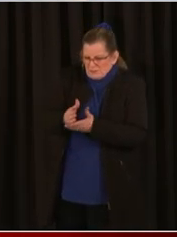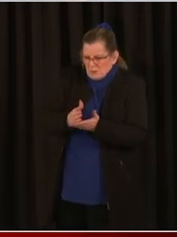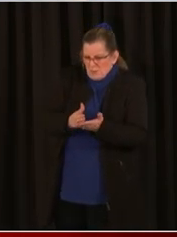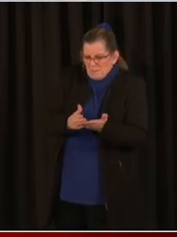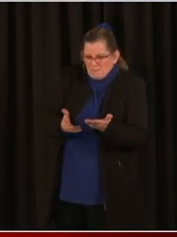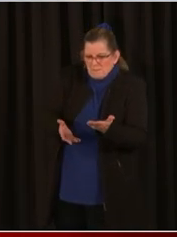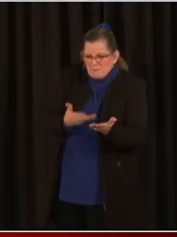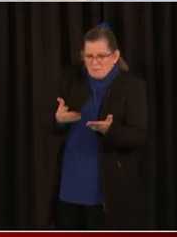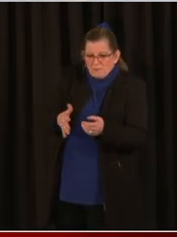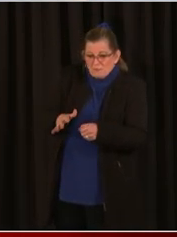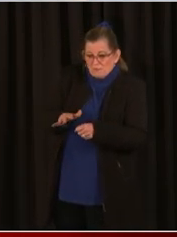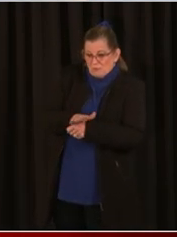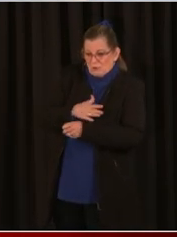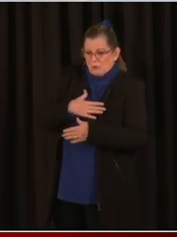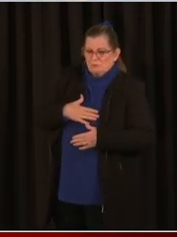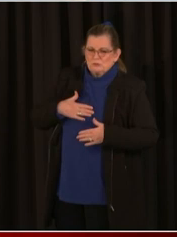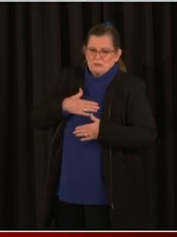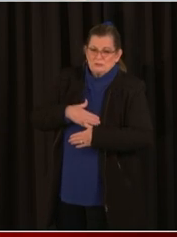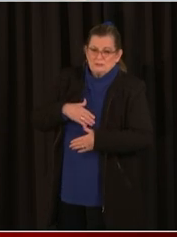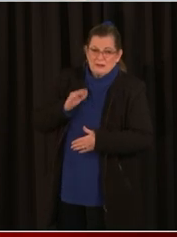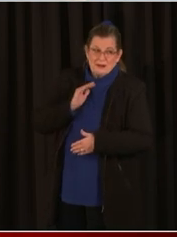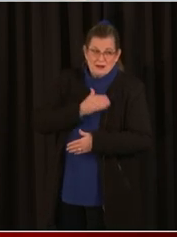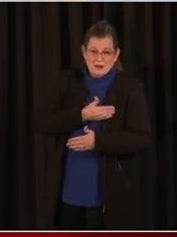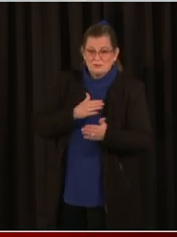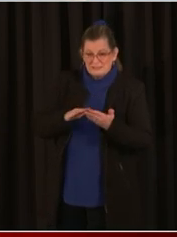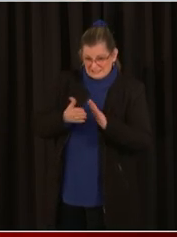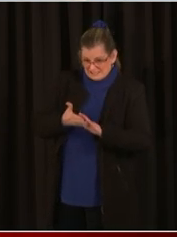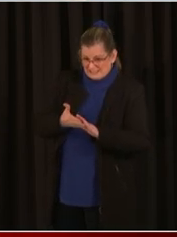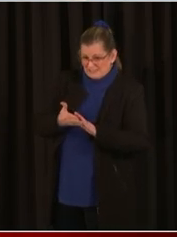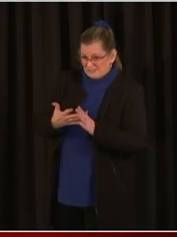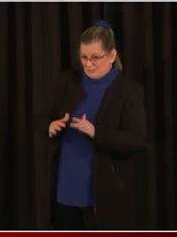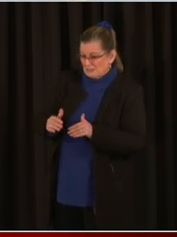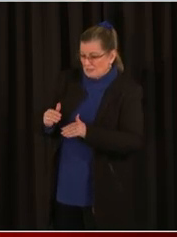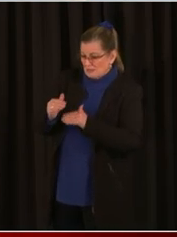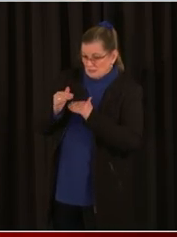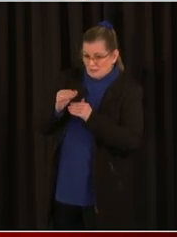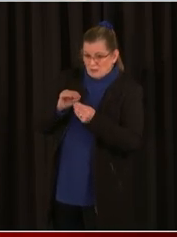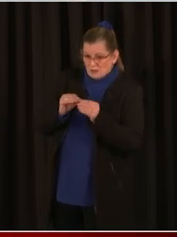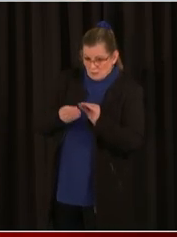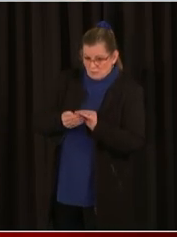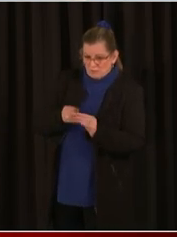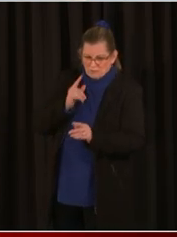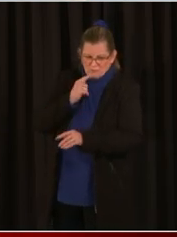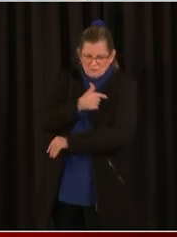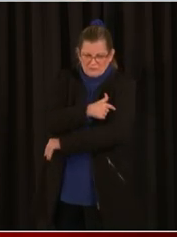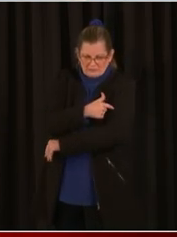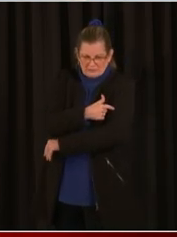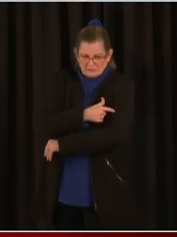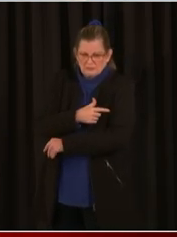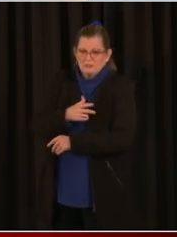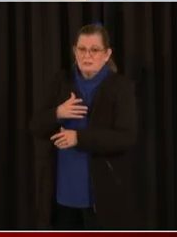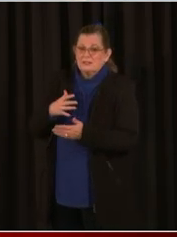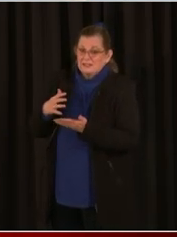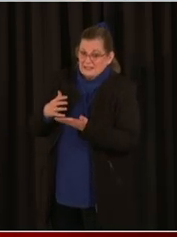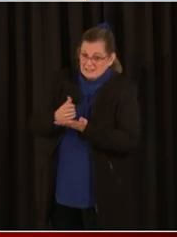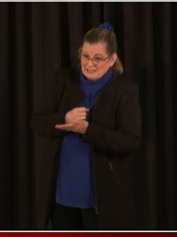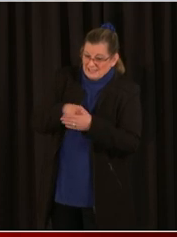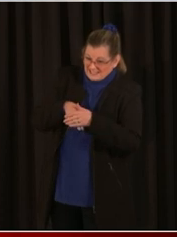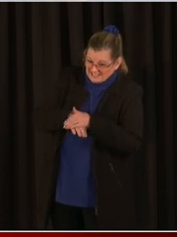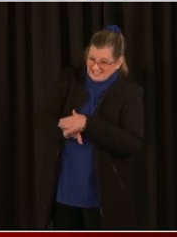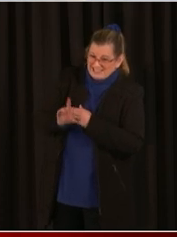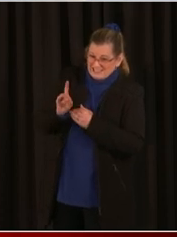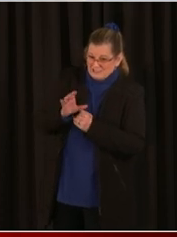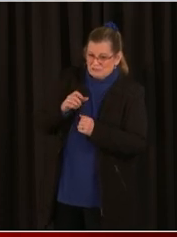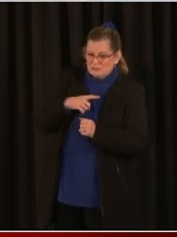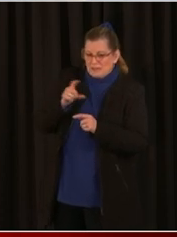some full appreciation as a city for the limited number of vaccines that we are getting in the district